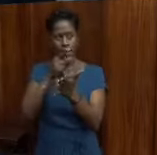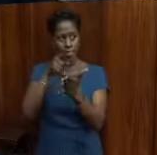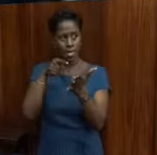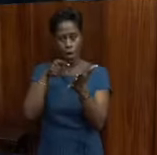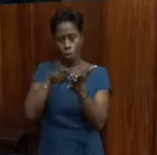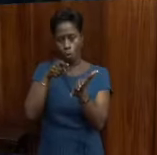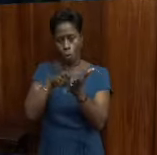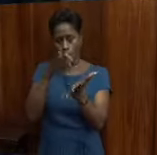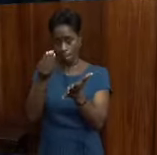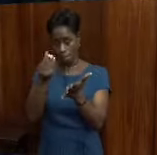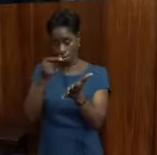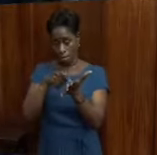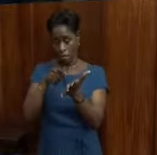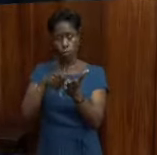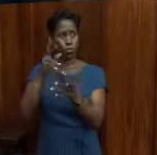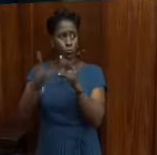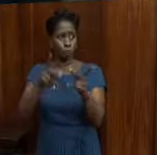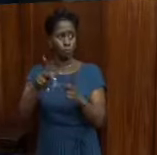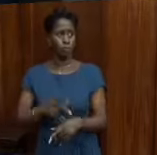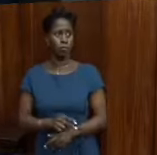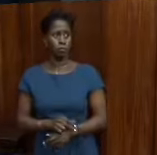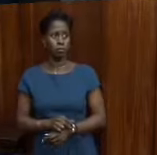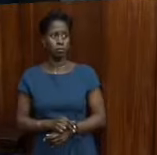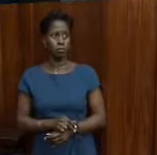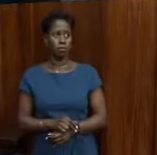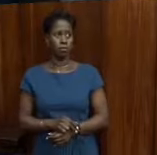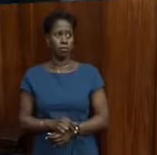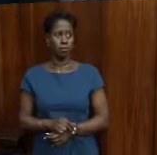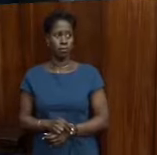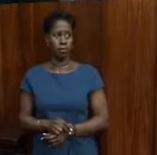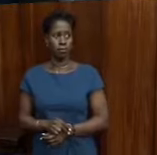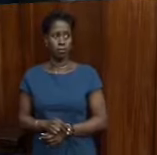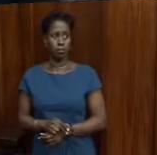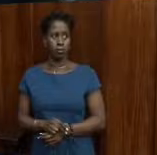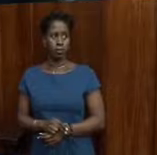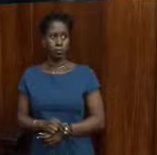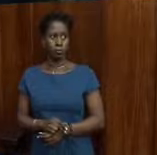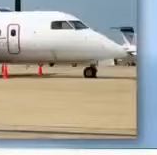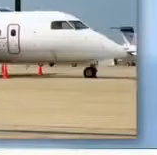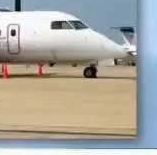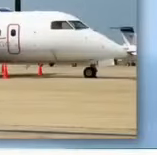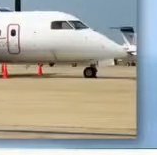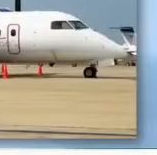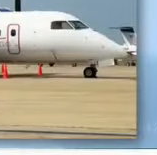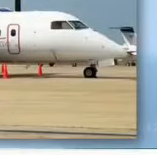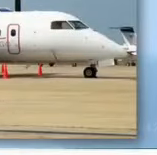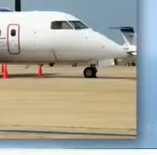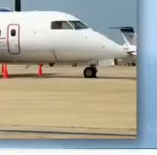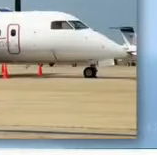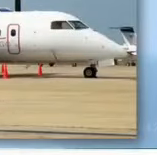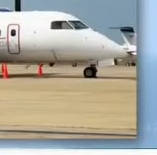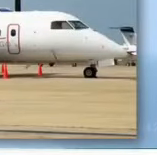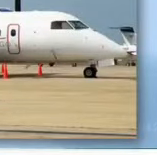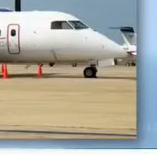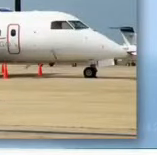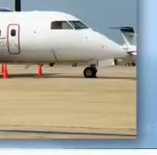Mr. Speaker, you may recall about 30 years ago, the owners of Majestic Industries, a garment